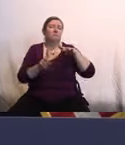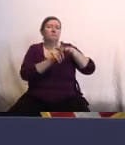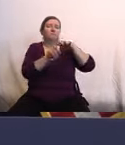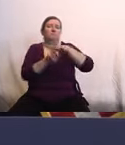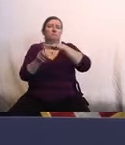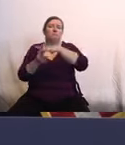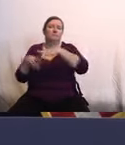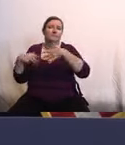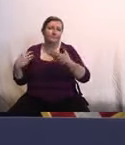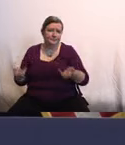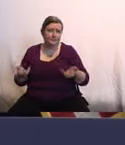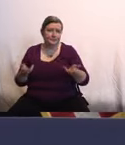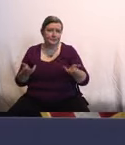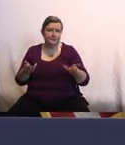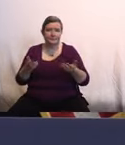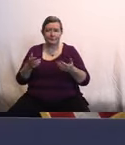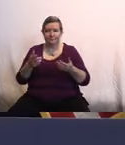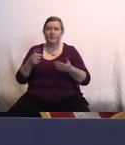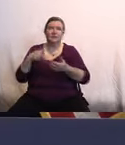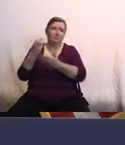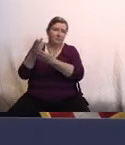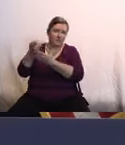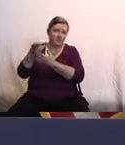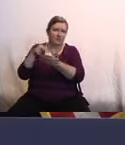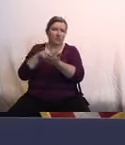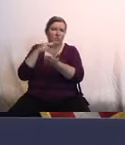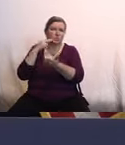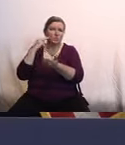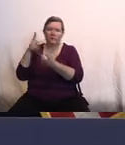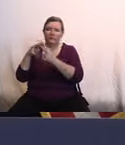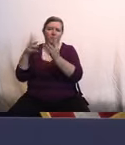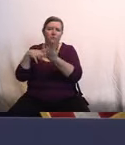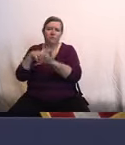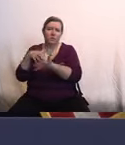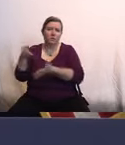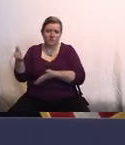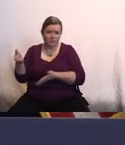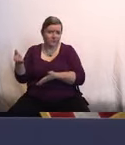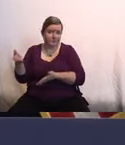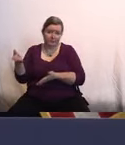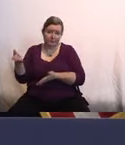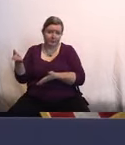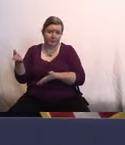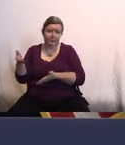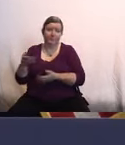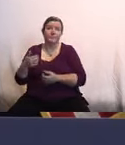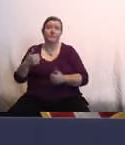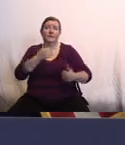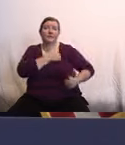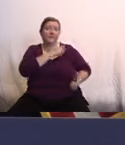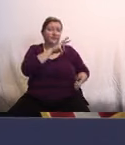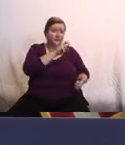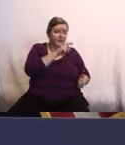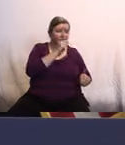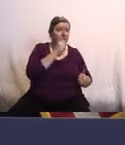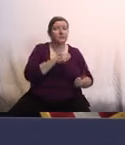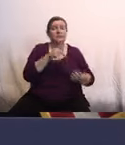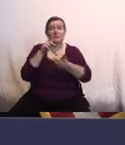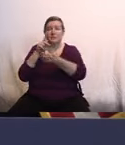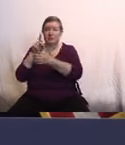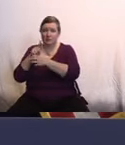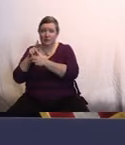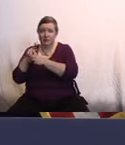profile element that we know makes you more vulnerable. If you're in a congregate setting, we know sadly through history of this pandemic that the